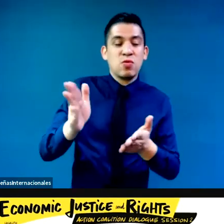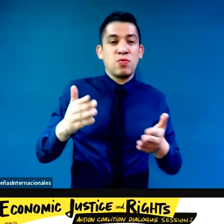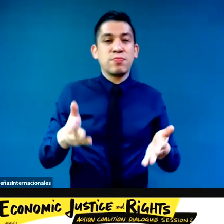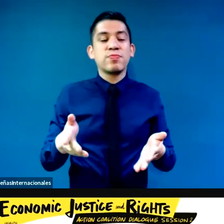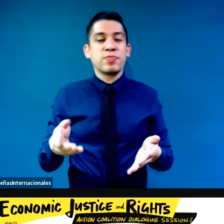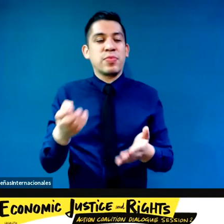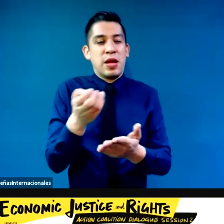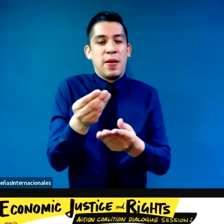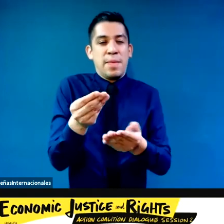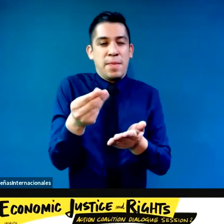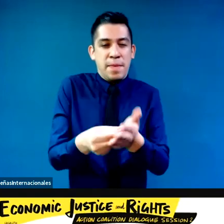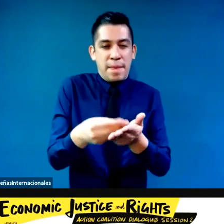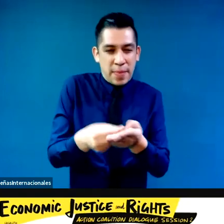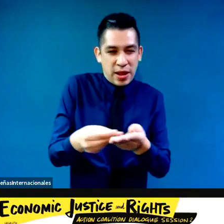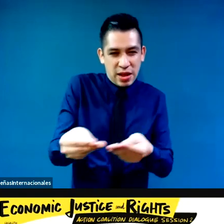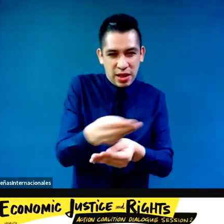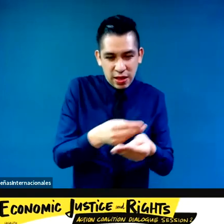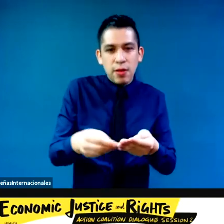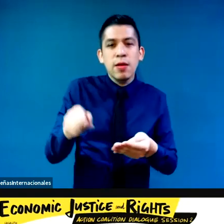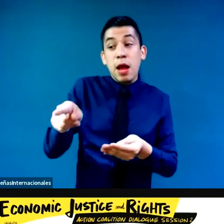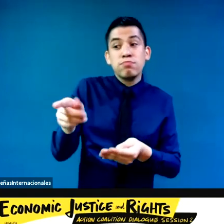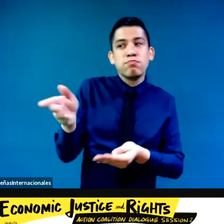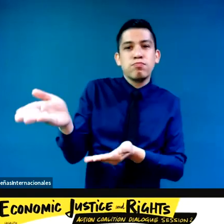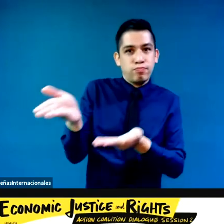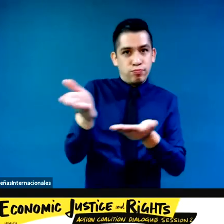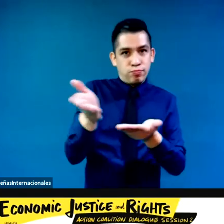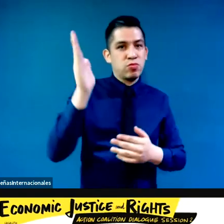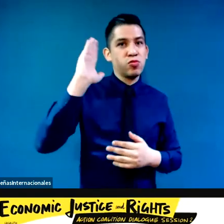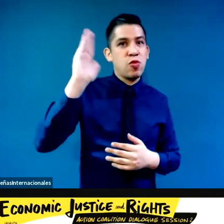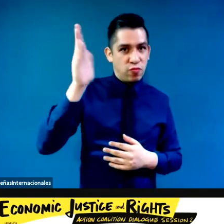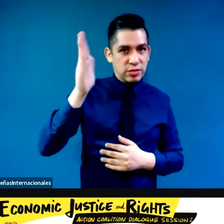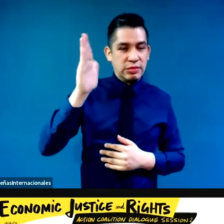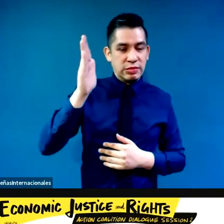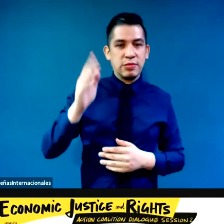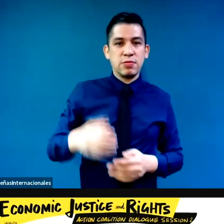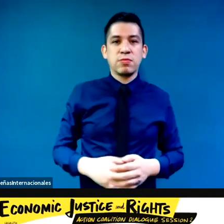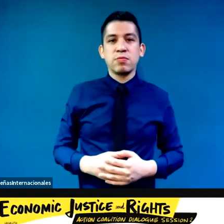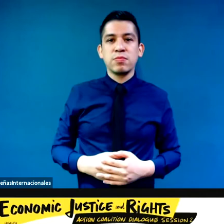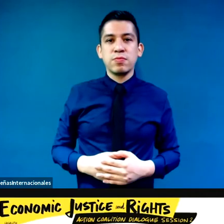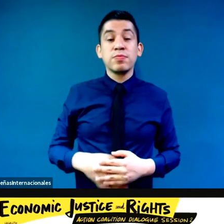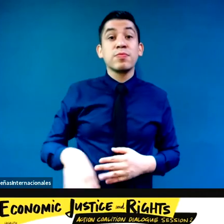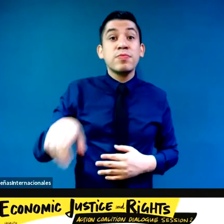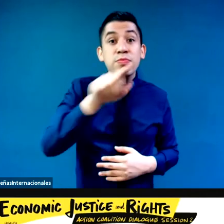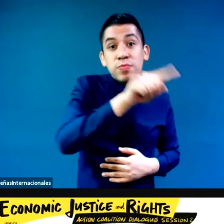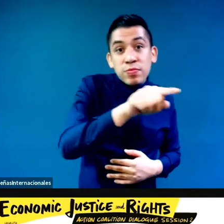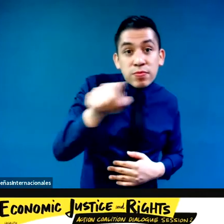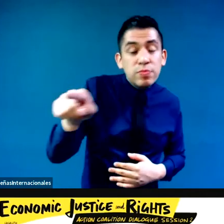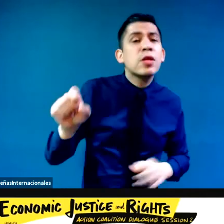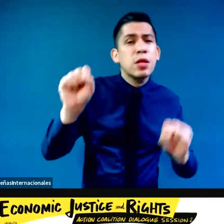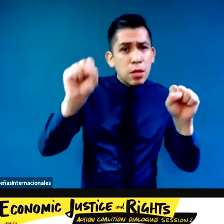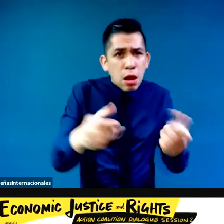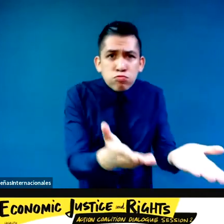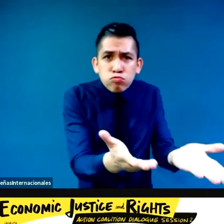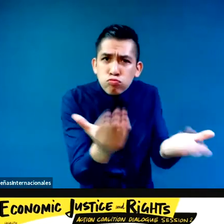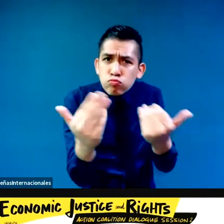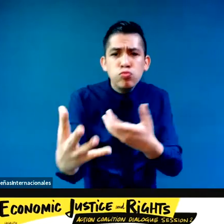to remind you to please turn on your video and your microphone before you speak. Thank